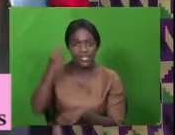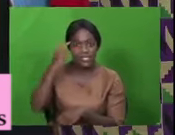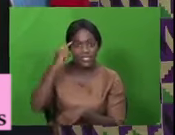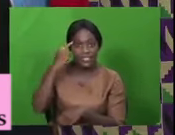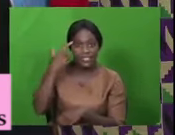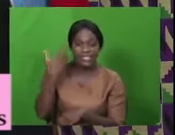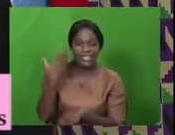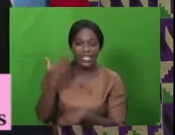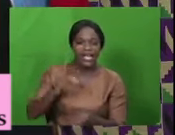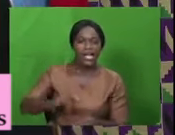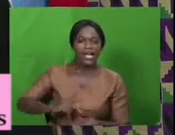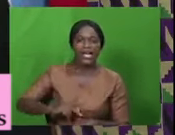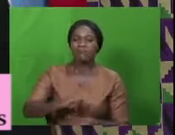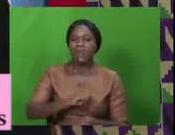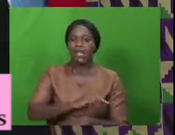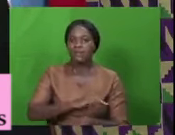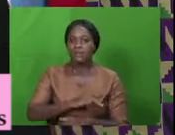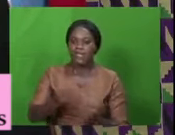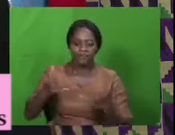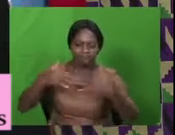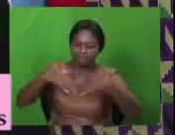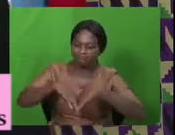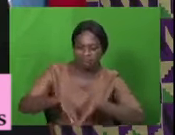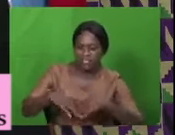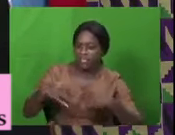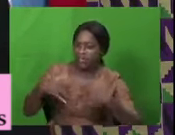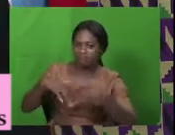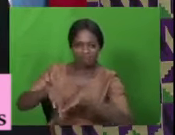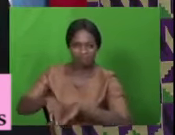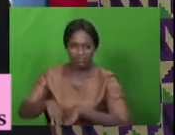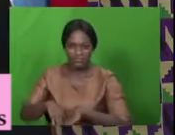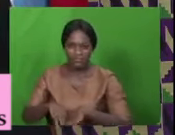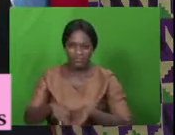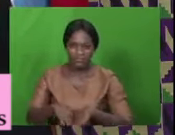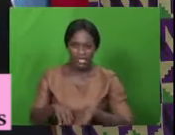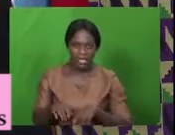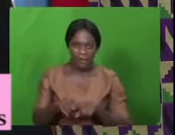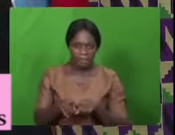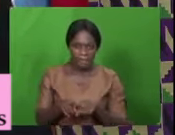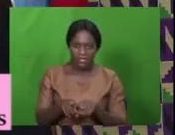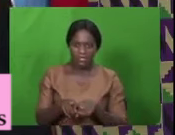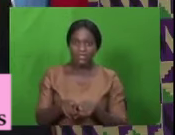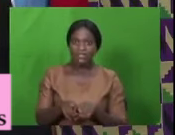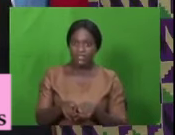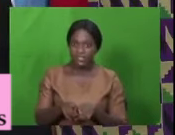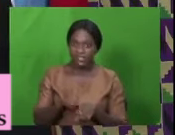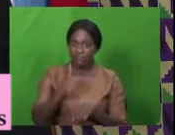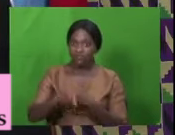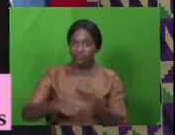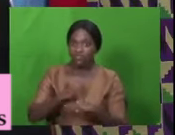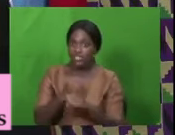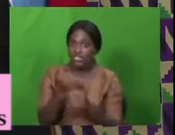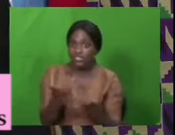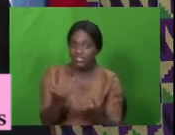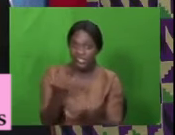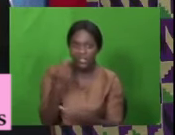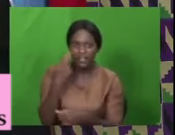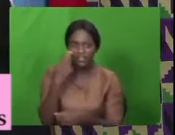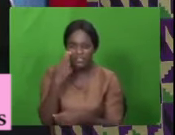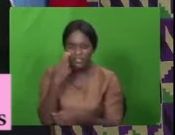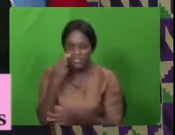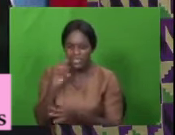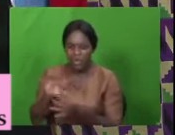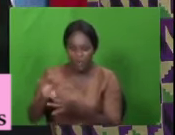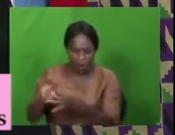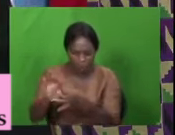scenario for this Parliament. But instead of a meltdown, we have witnessed considerable cooperation and